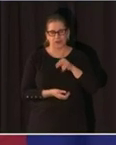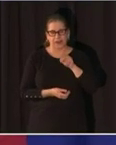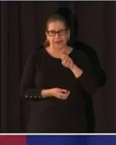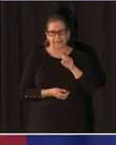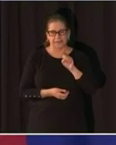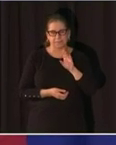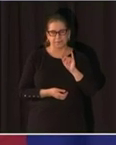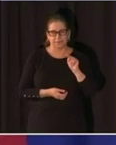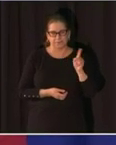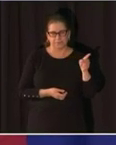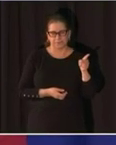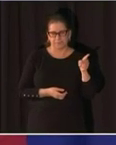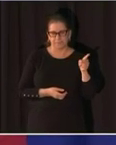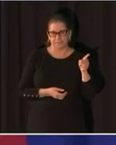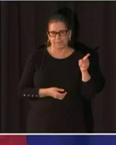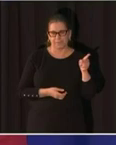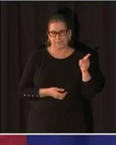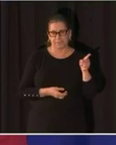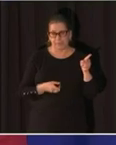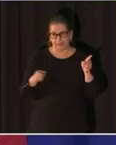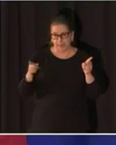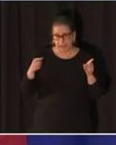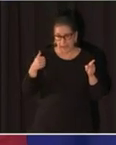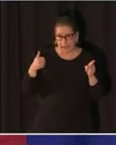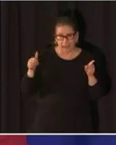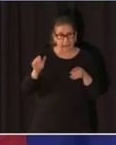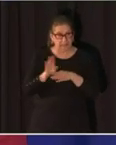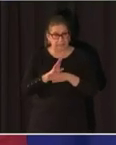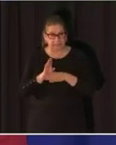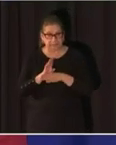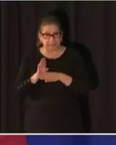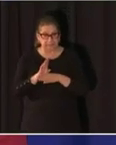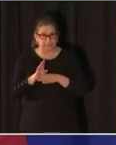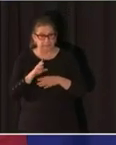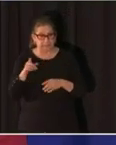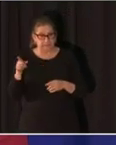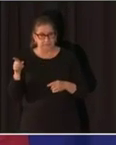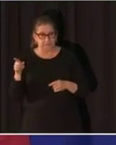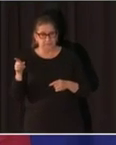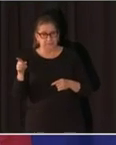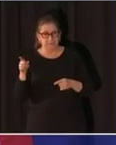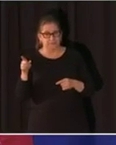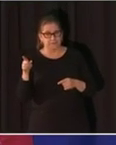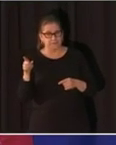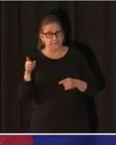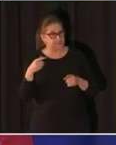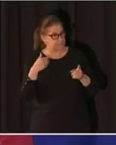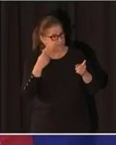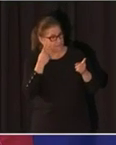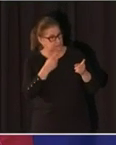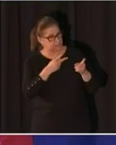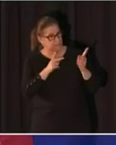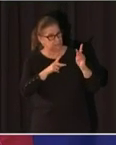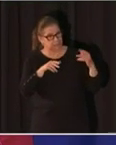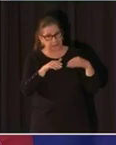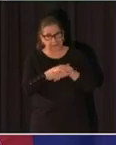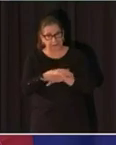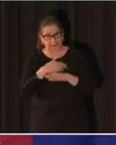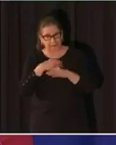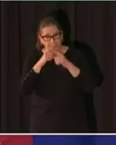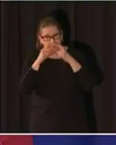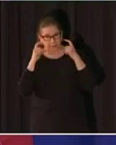they're having a face covering is not compliant, and we want to know about them so that we can properly educate them. So if you can share that with